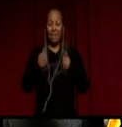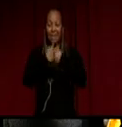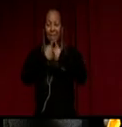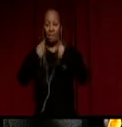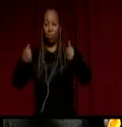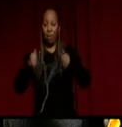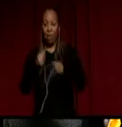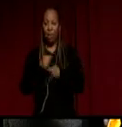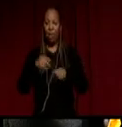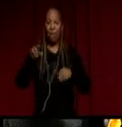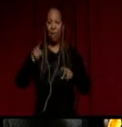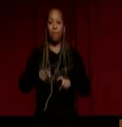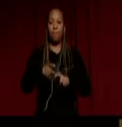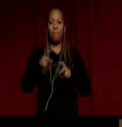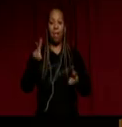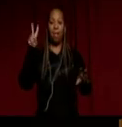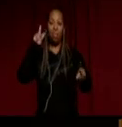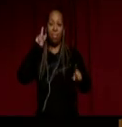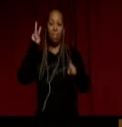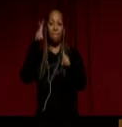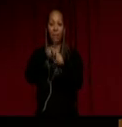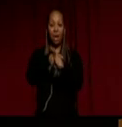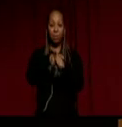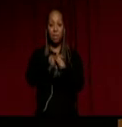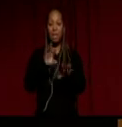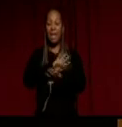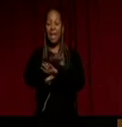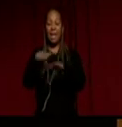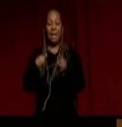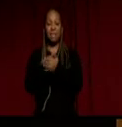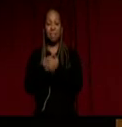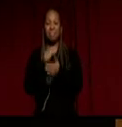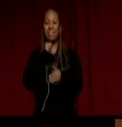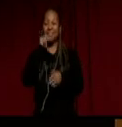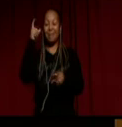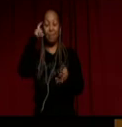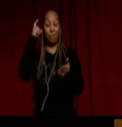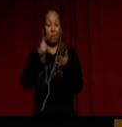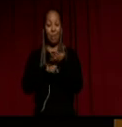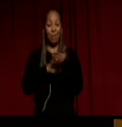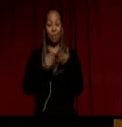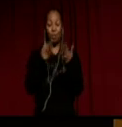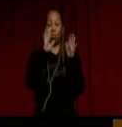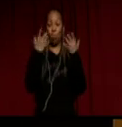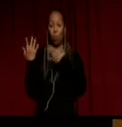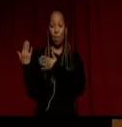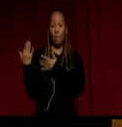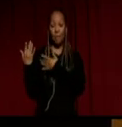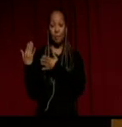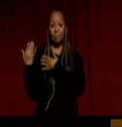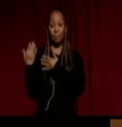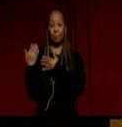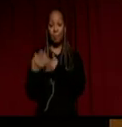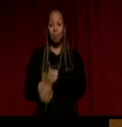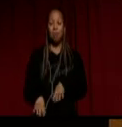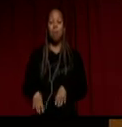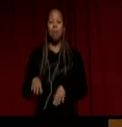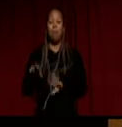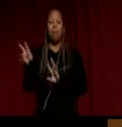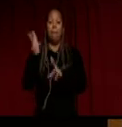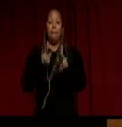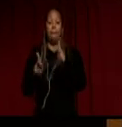virus. The virus has no boundaries. It doesn't recognize race. It doesn't recognize ethnicity. It